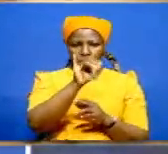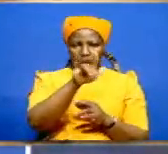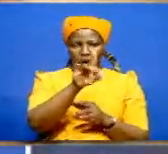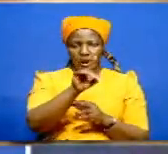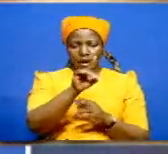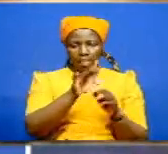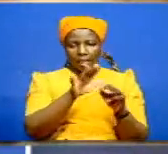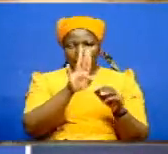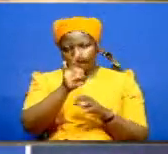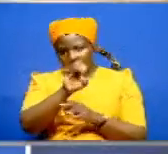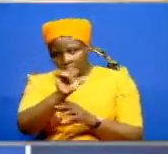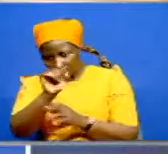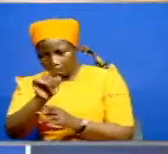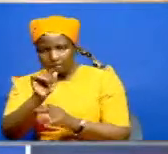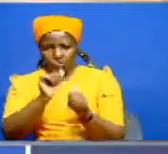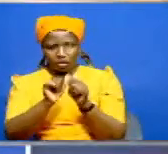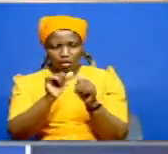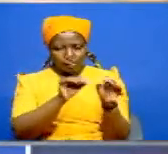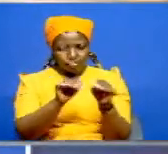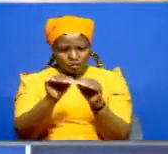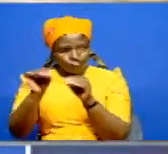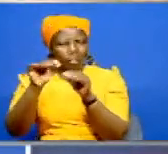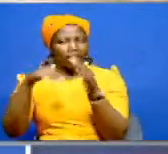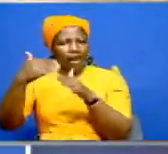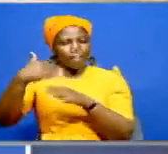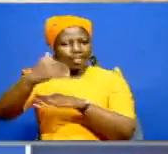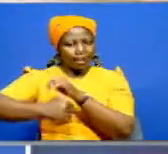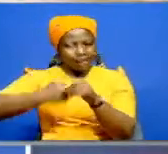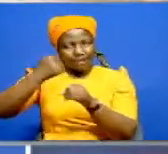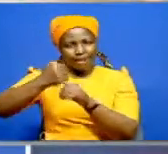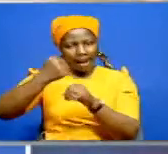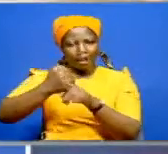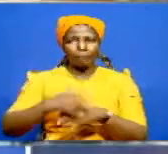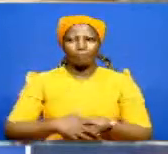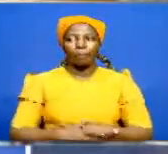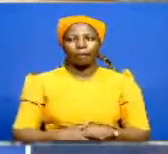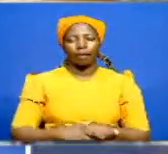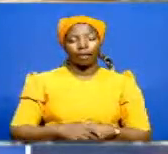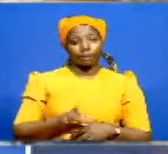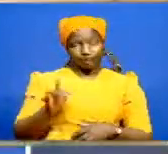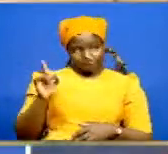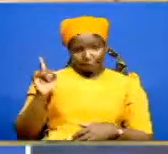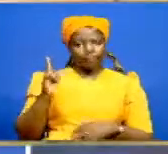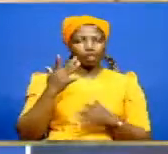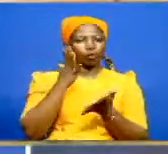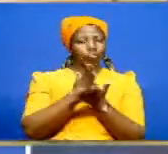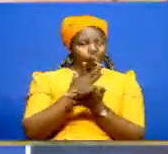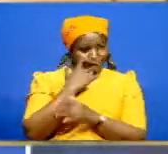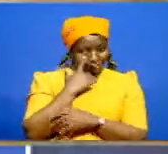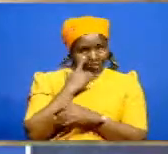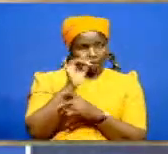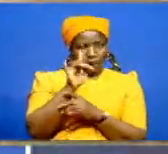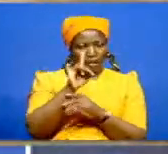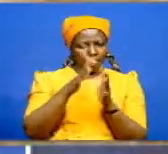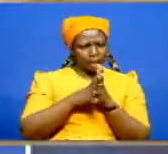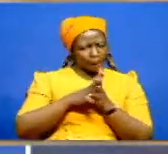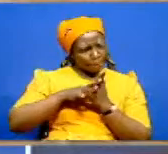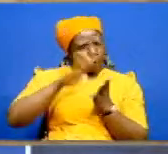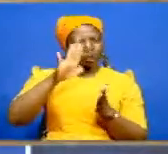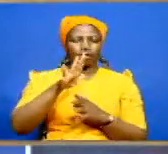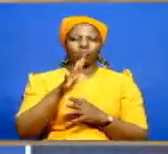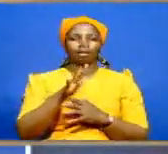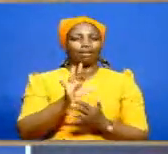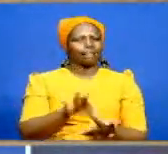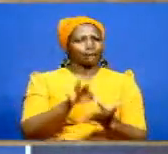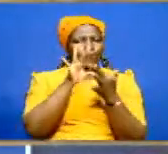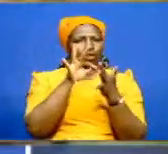which happens each year with predators in hot pursuit. This is considered one of the most extraordinary